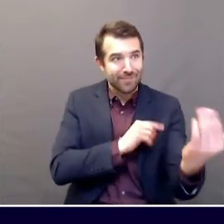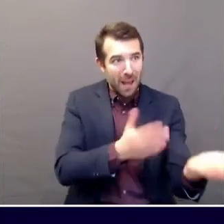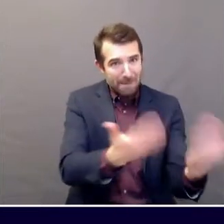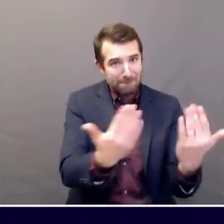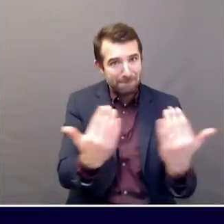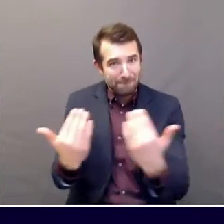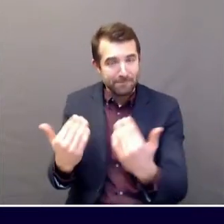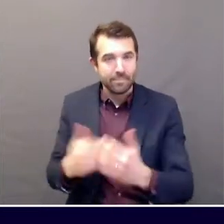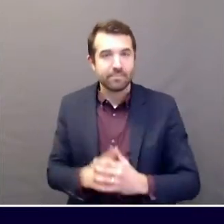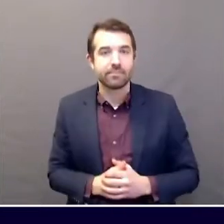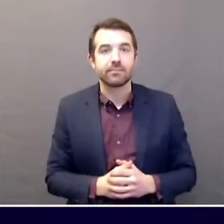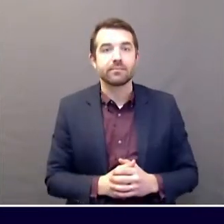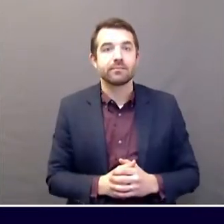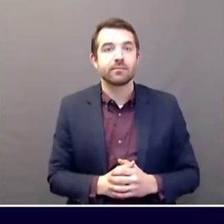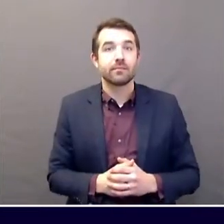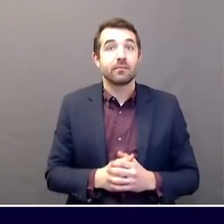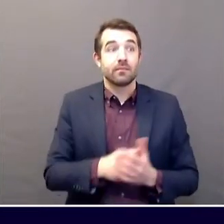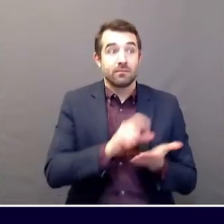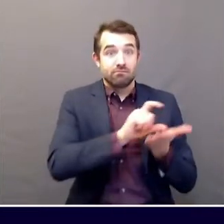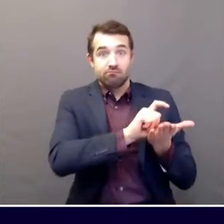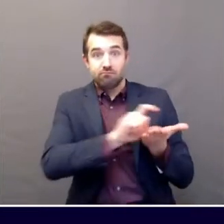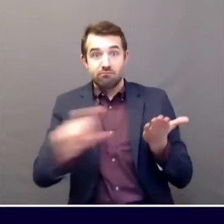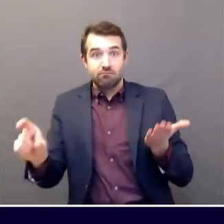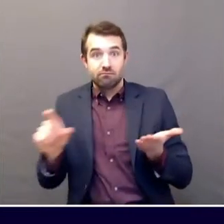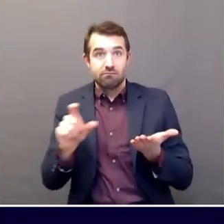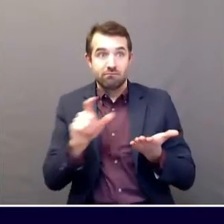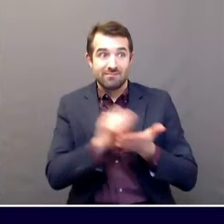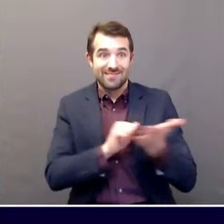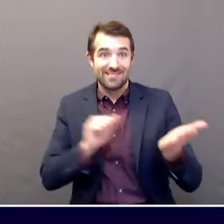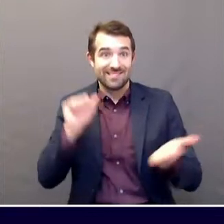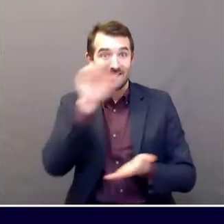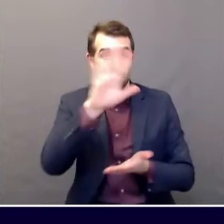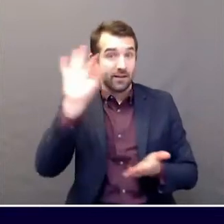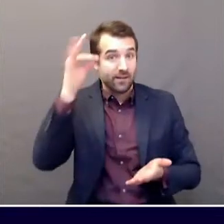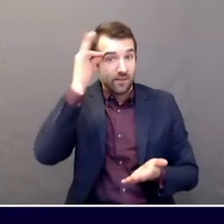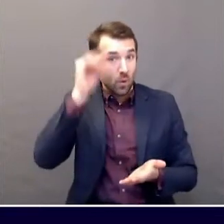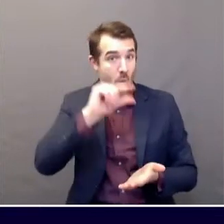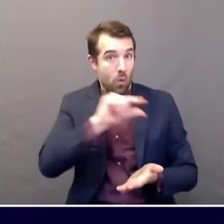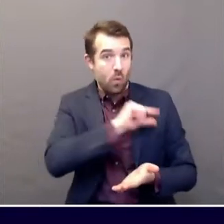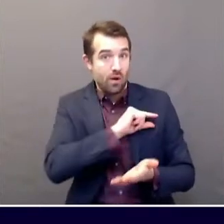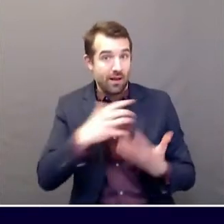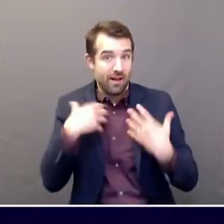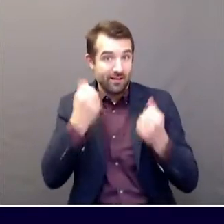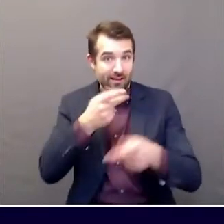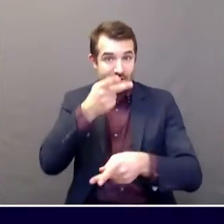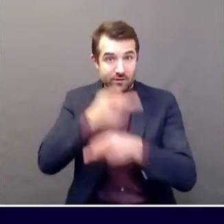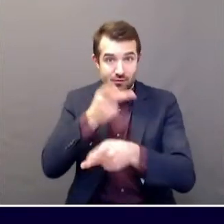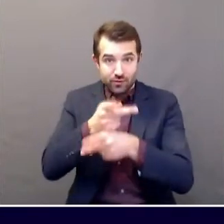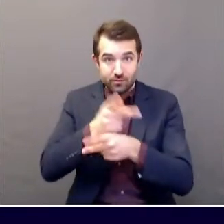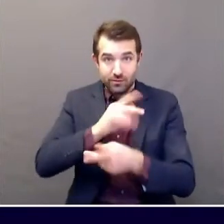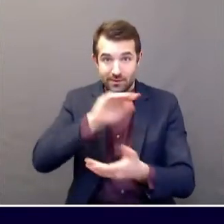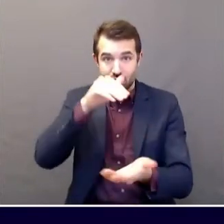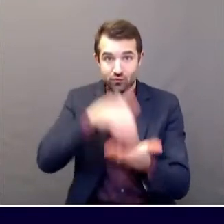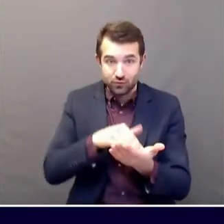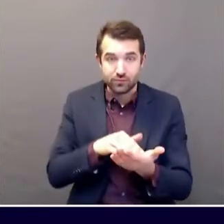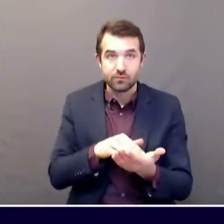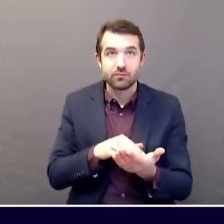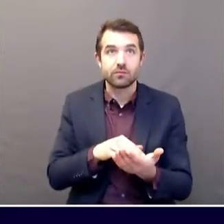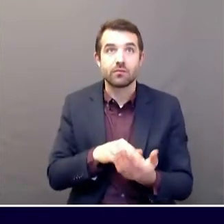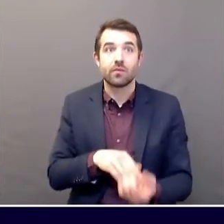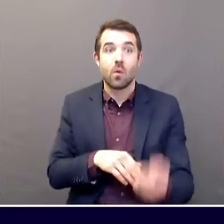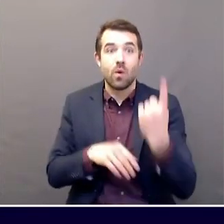qualified health centers, including one that's going to be offering a clinic to Somalis who are 70-plus-year-old in the Lewiston